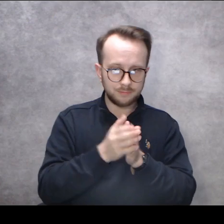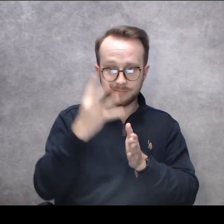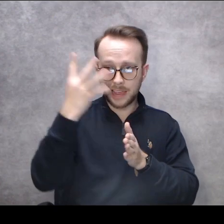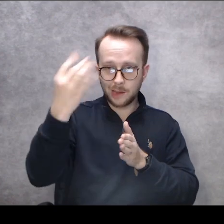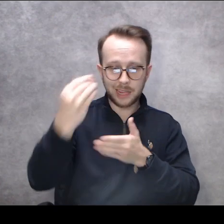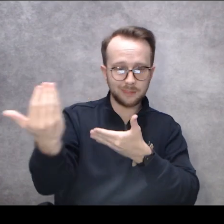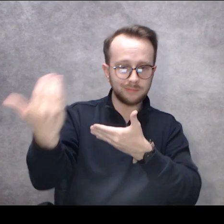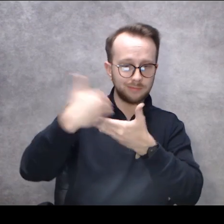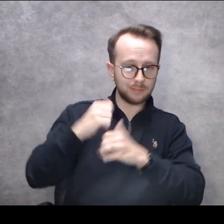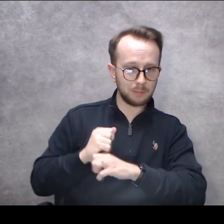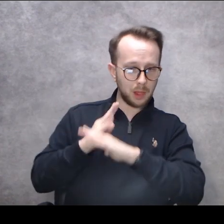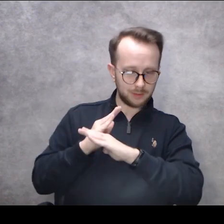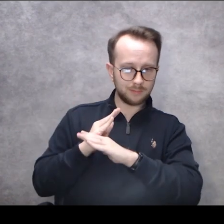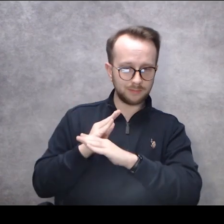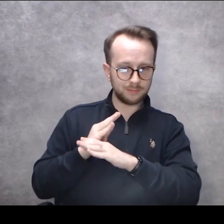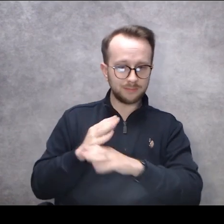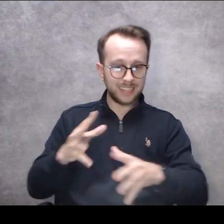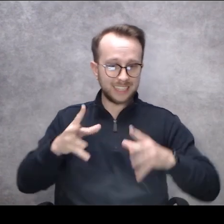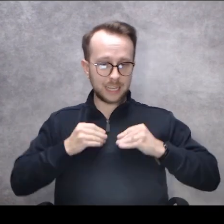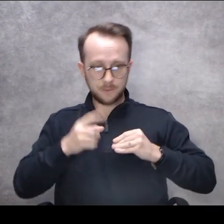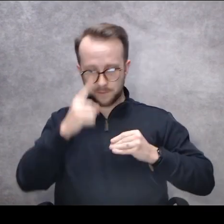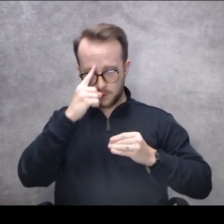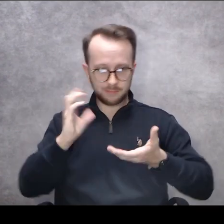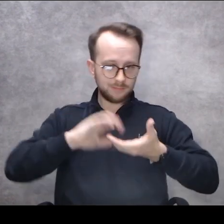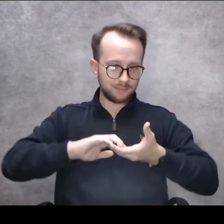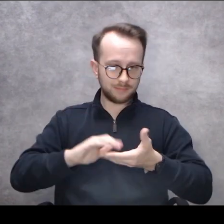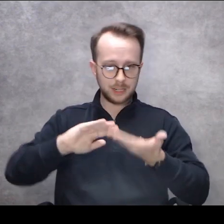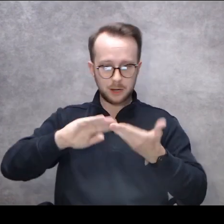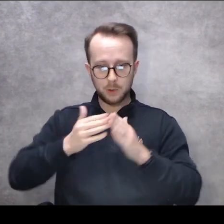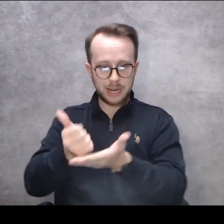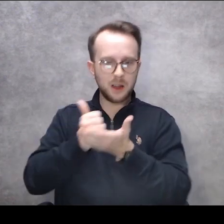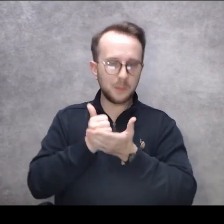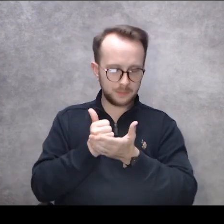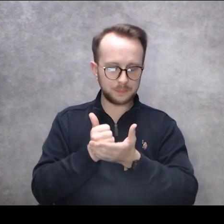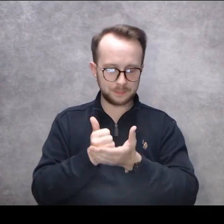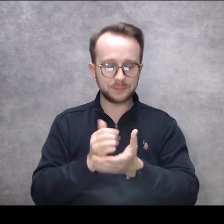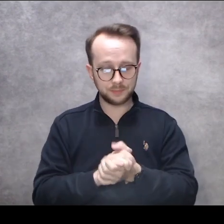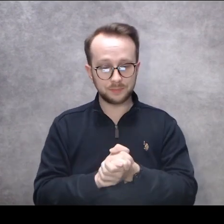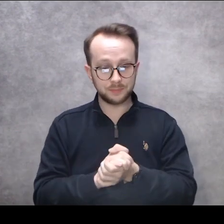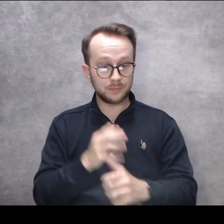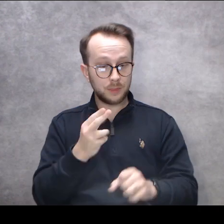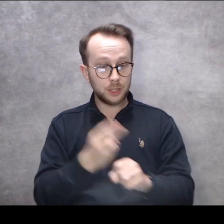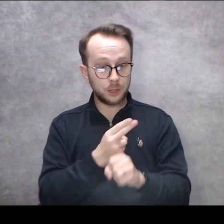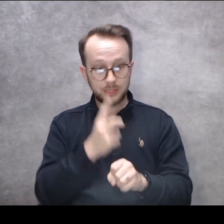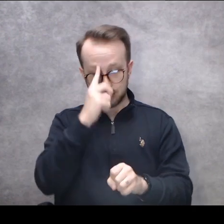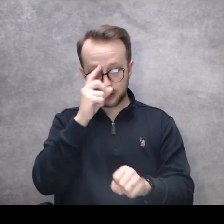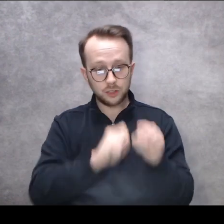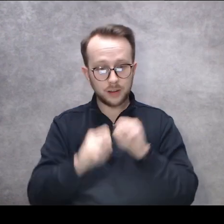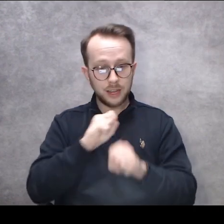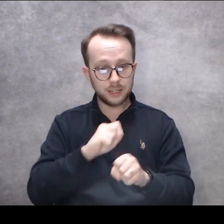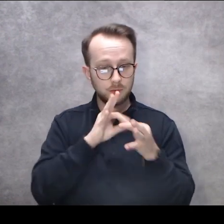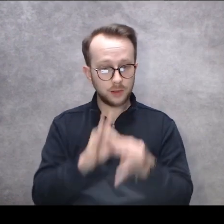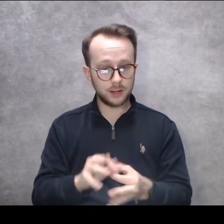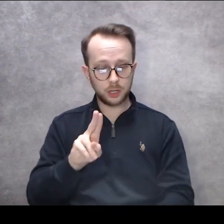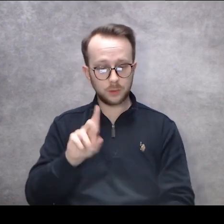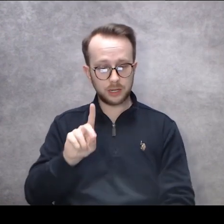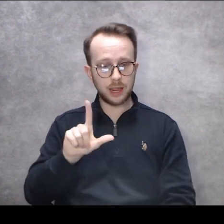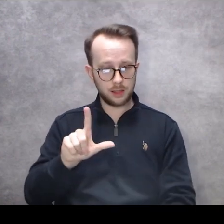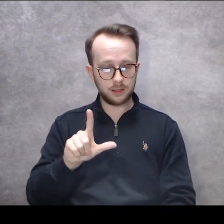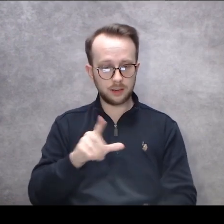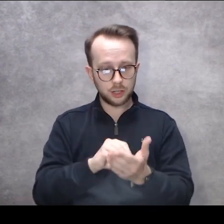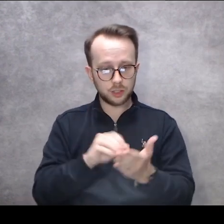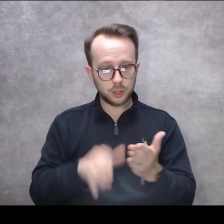interference, and acceptance of collaboration and community. Using strategies of UDL, students with